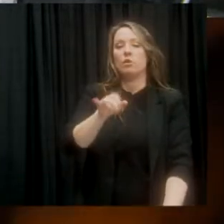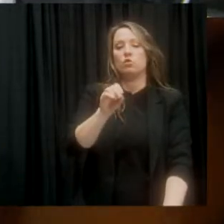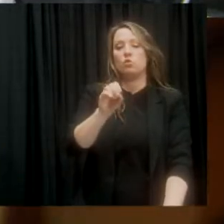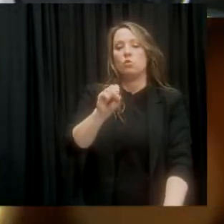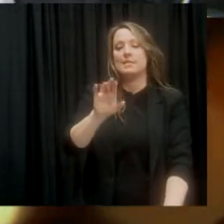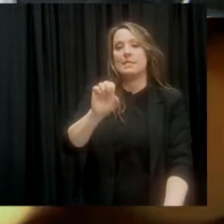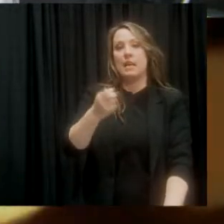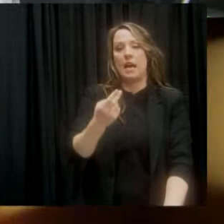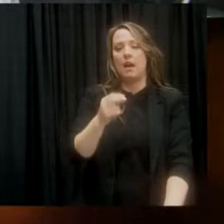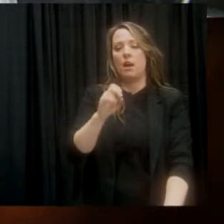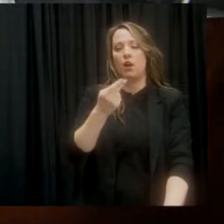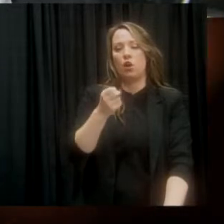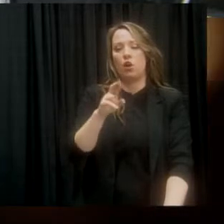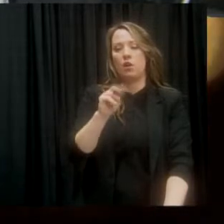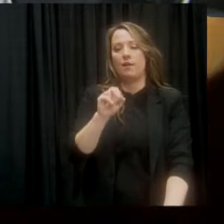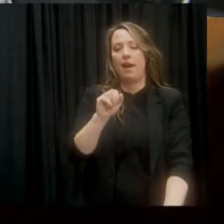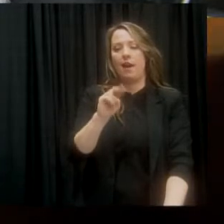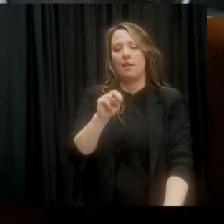Josiah Hernandez.